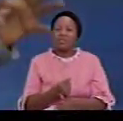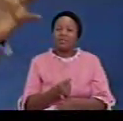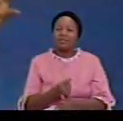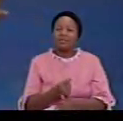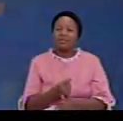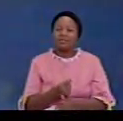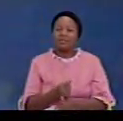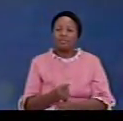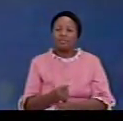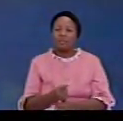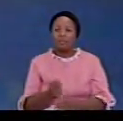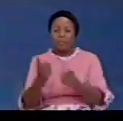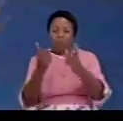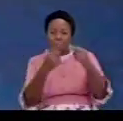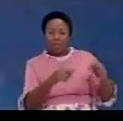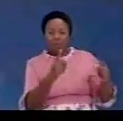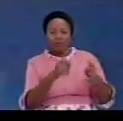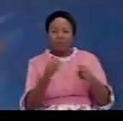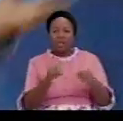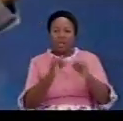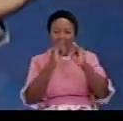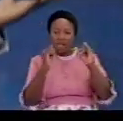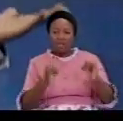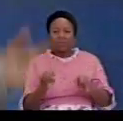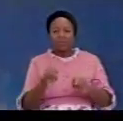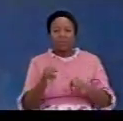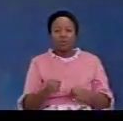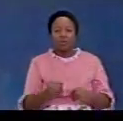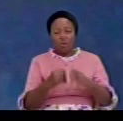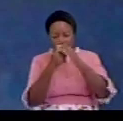Come to the idol worshiping papa or mama.